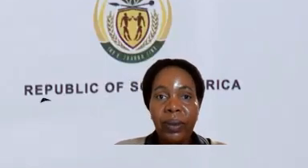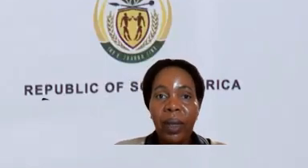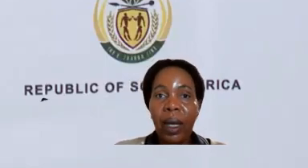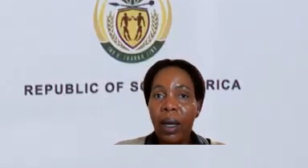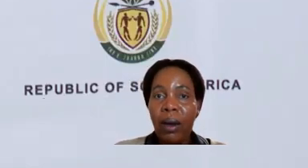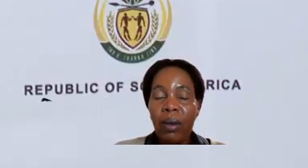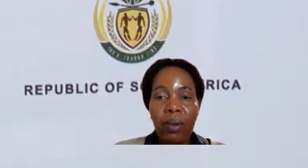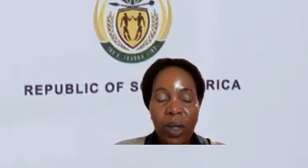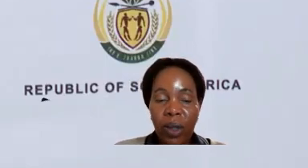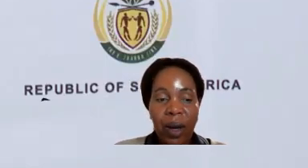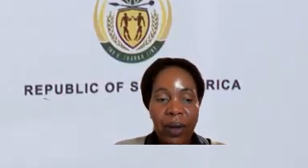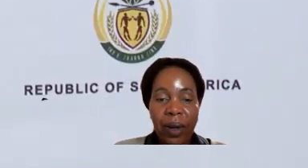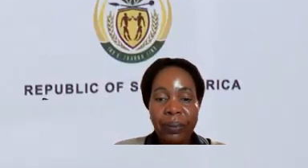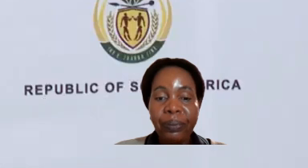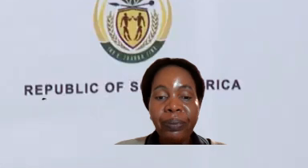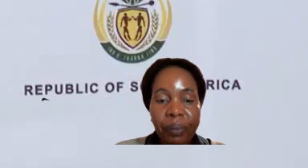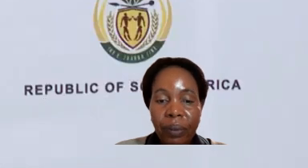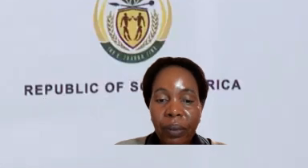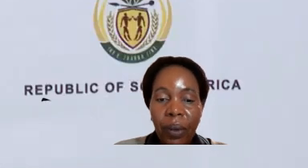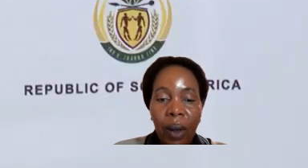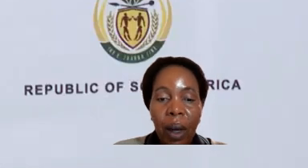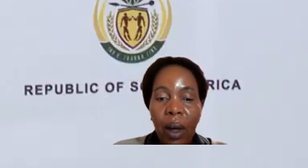anything whatsoever.